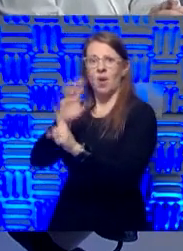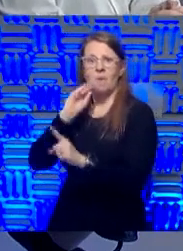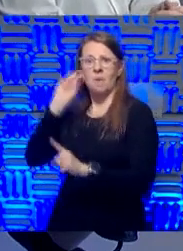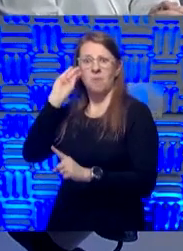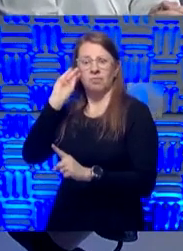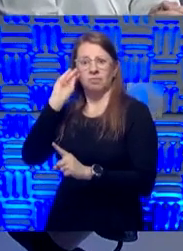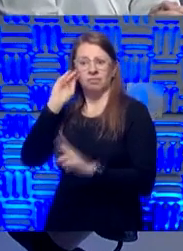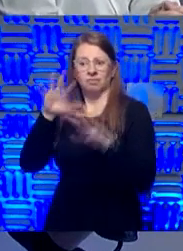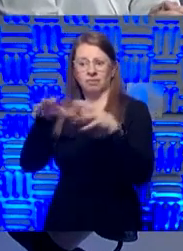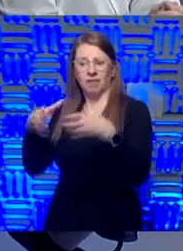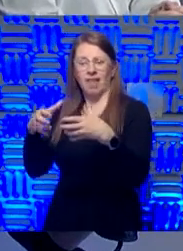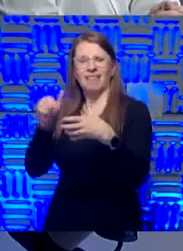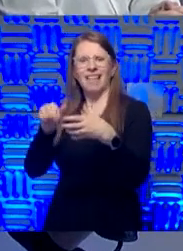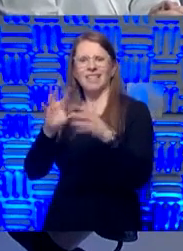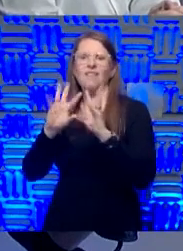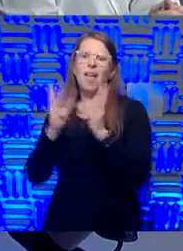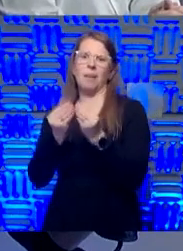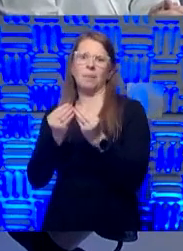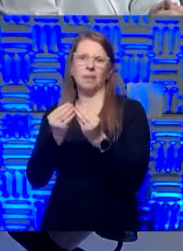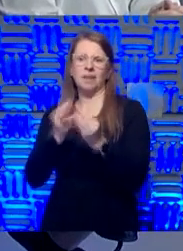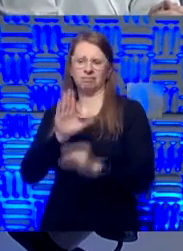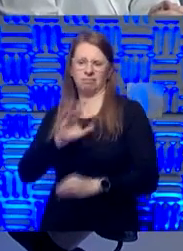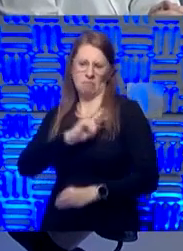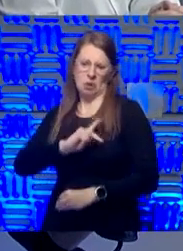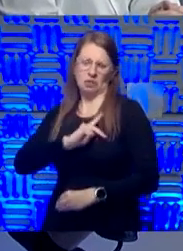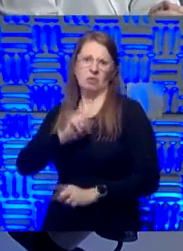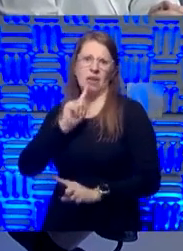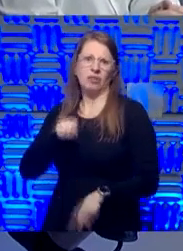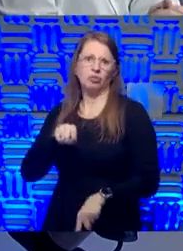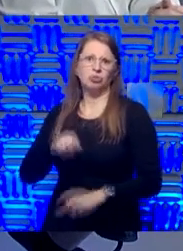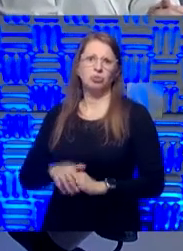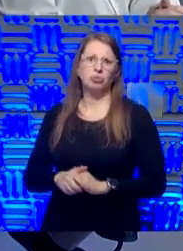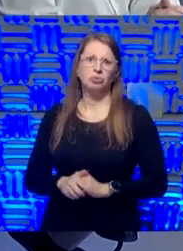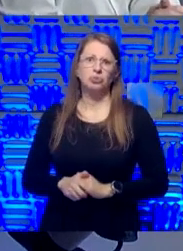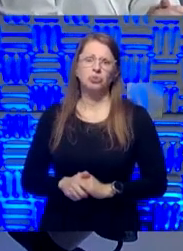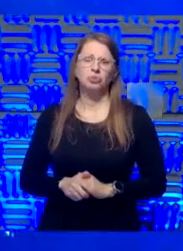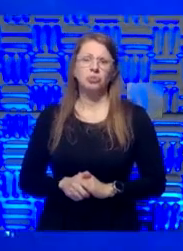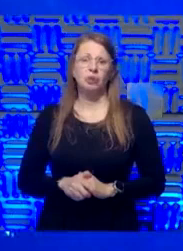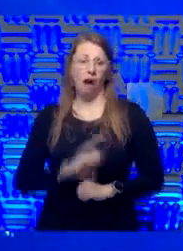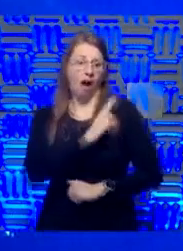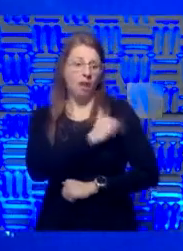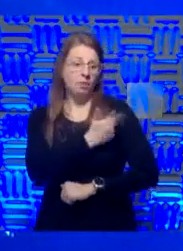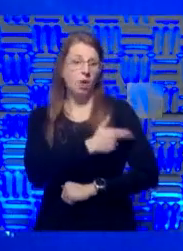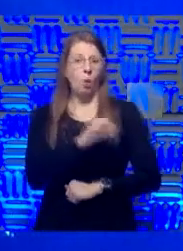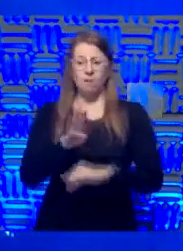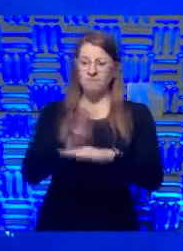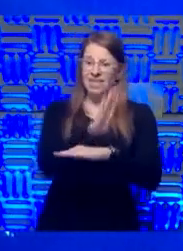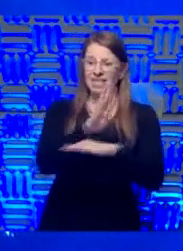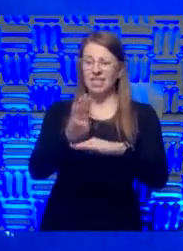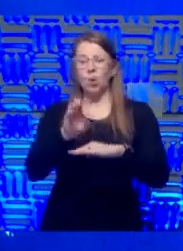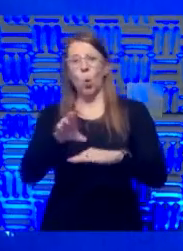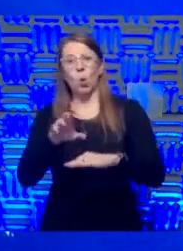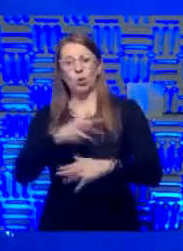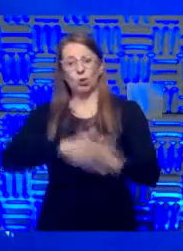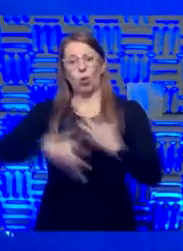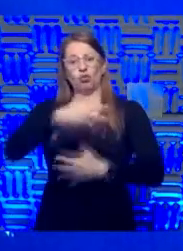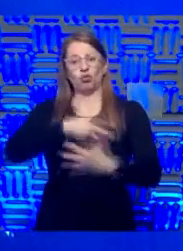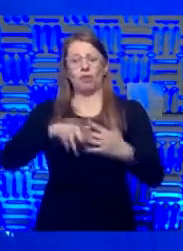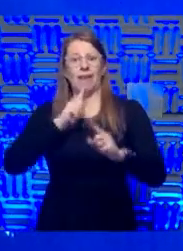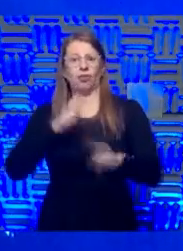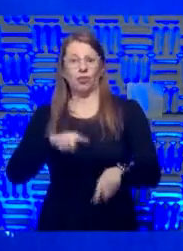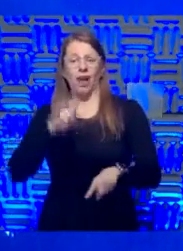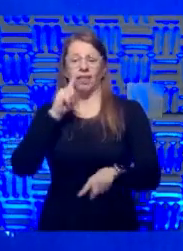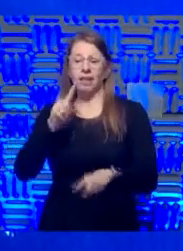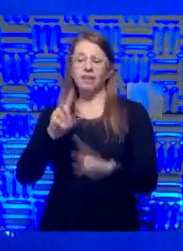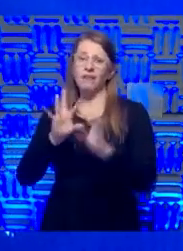answer. That's a family personal answer. I don't know that it's a hospital or a business or a social answer. I think that's a family